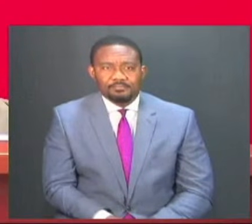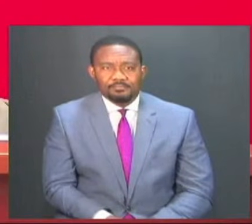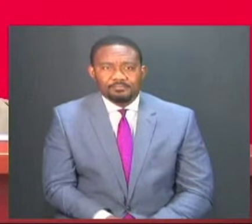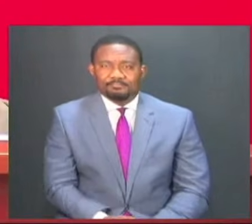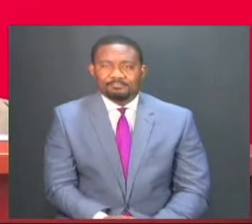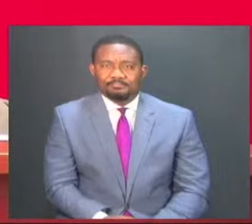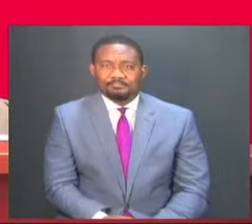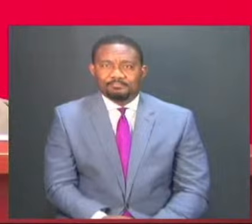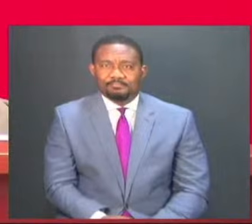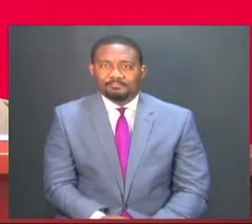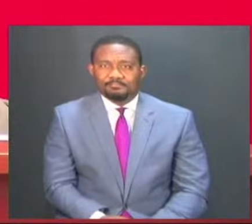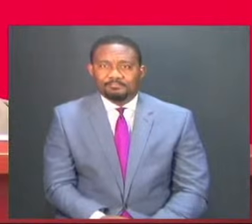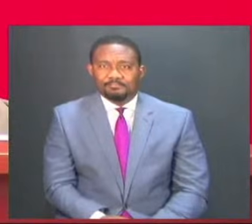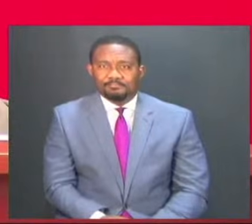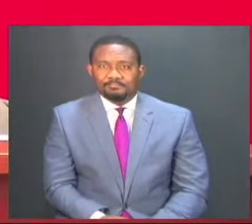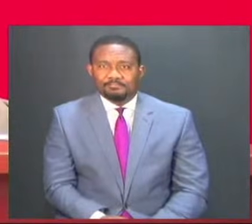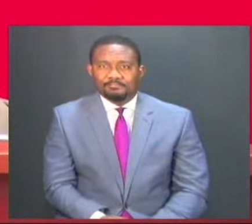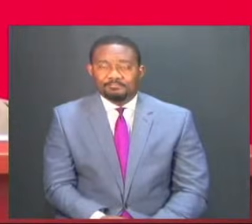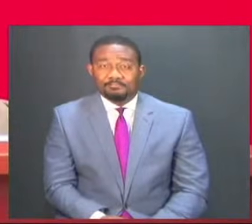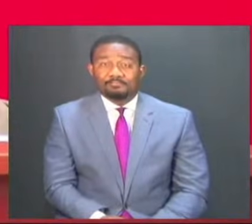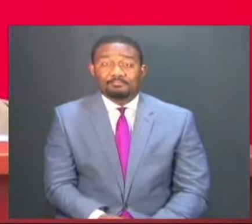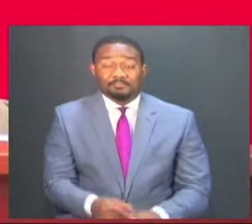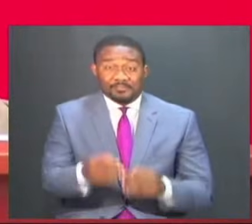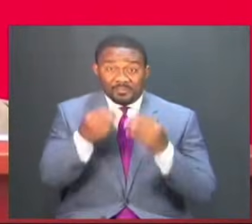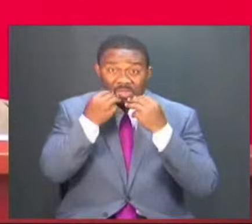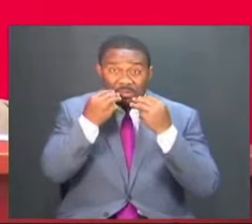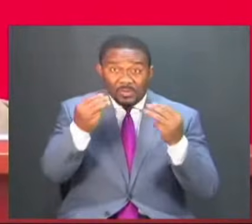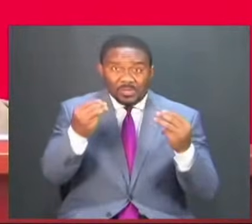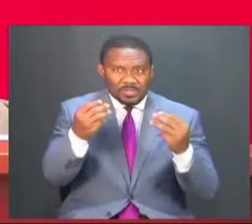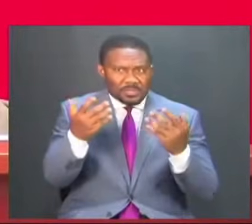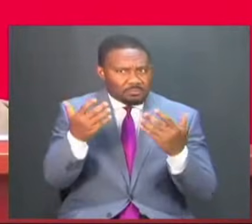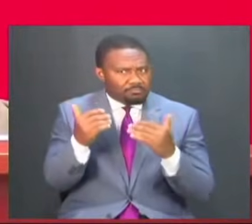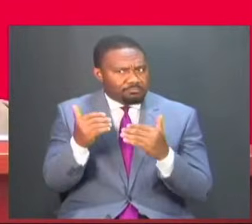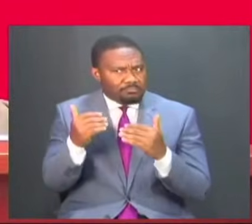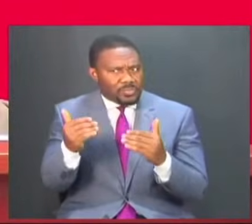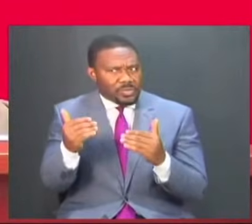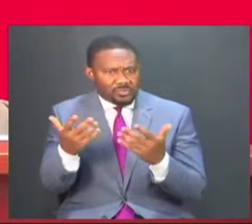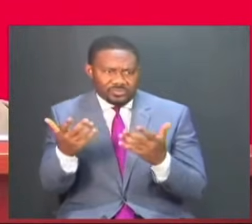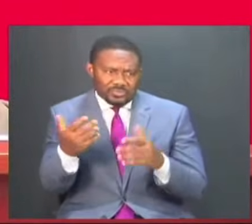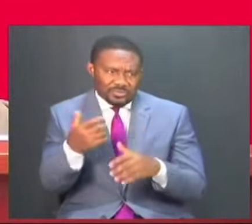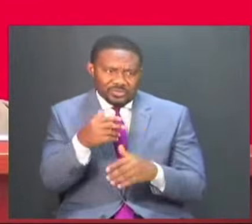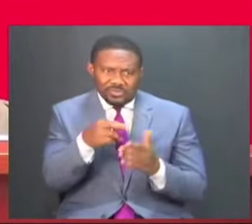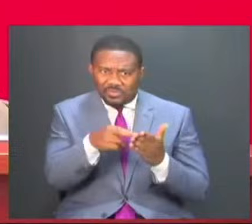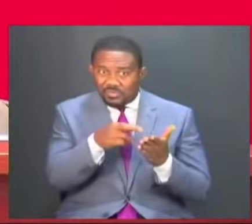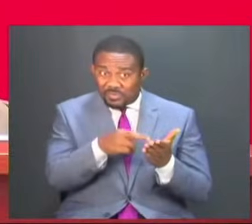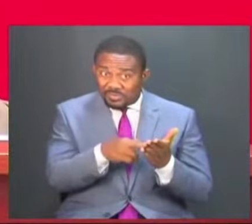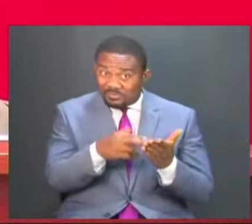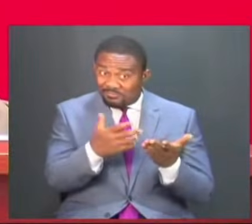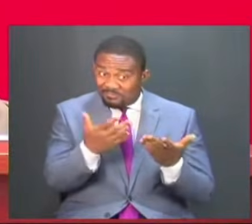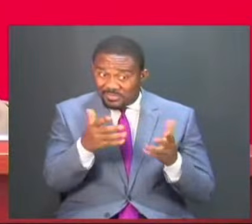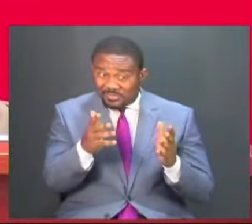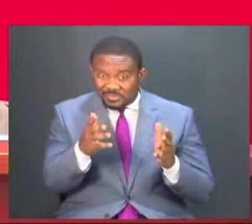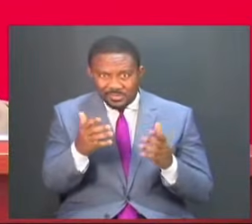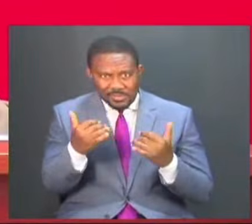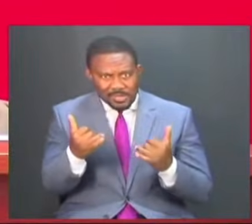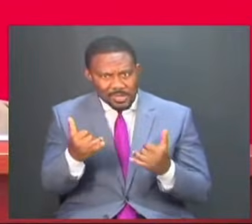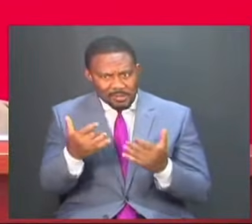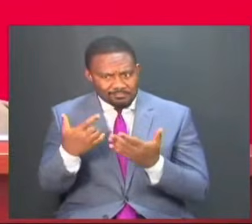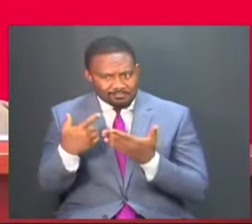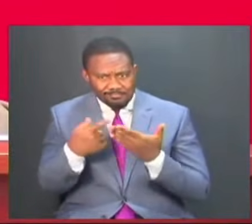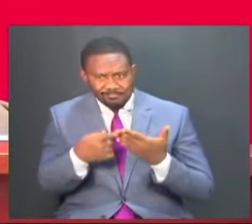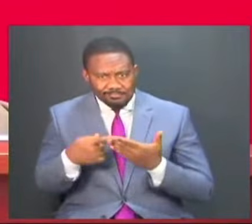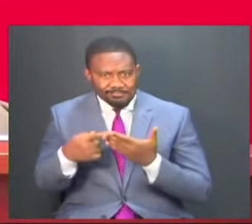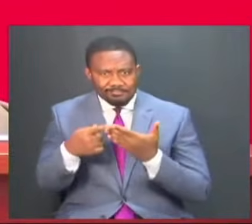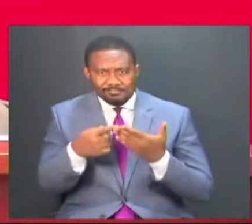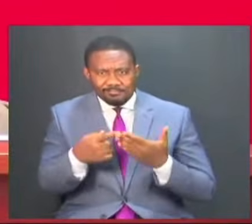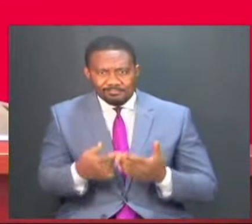members, the motion move report duly presented. It is for the consideration of the